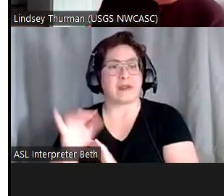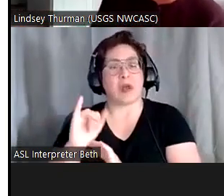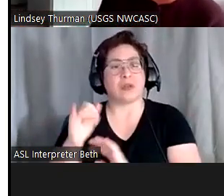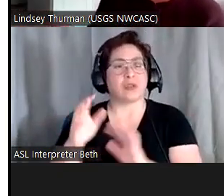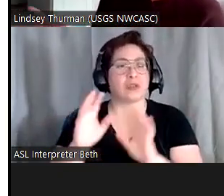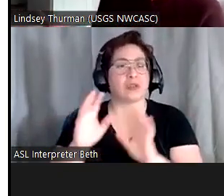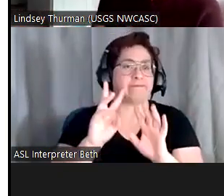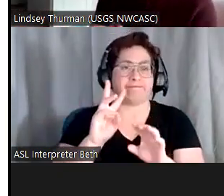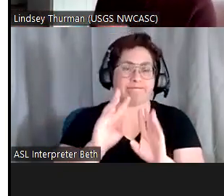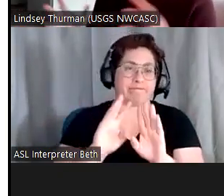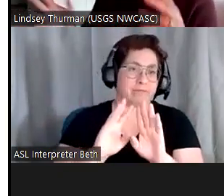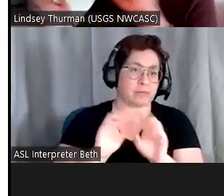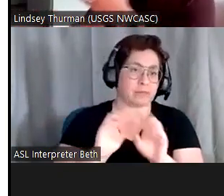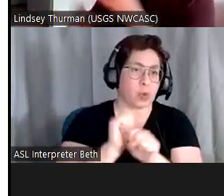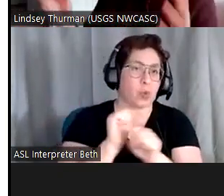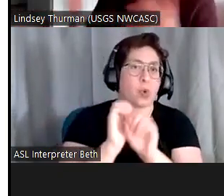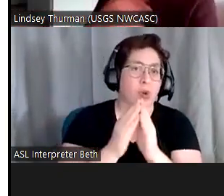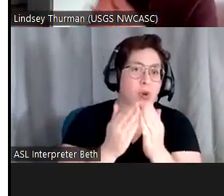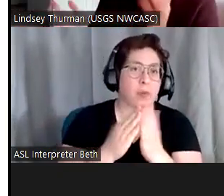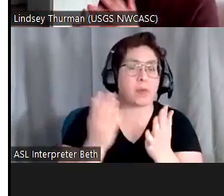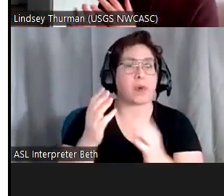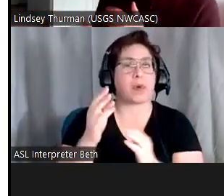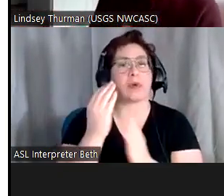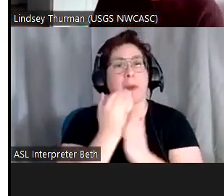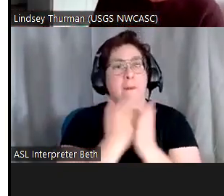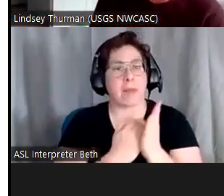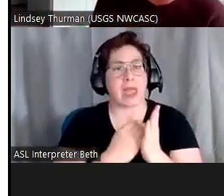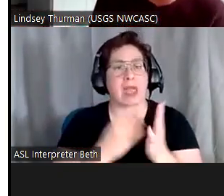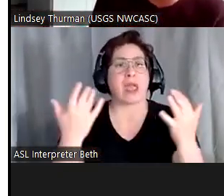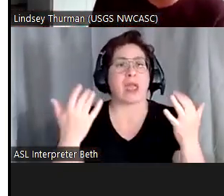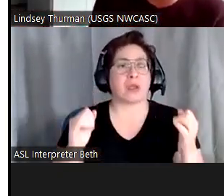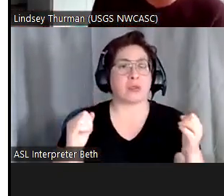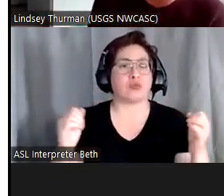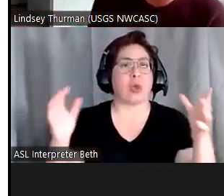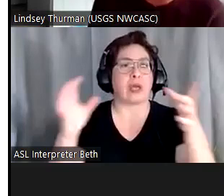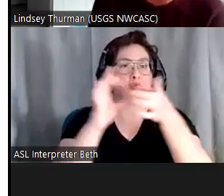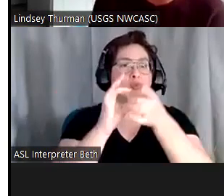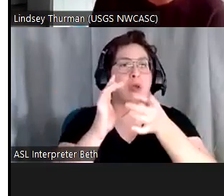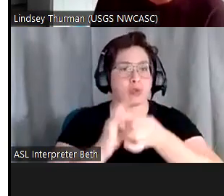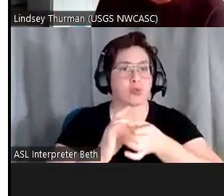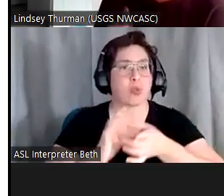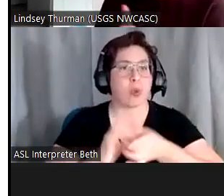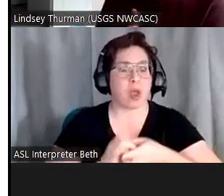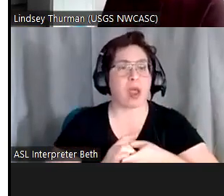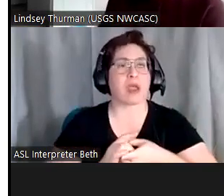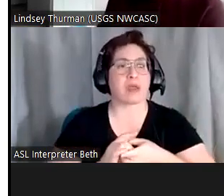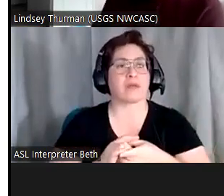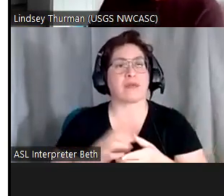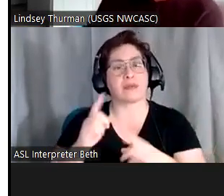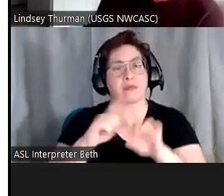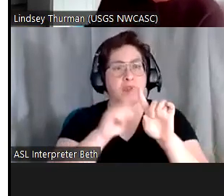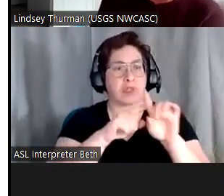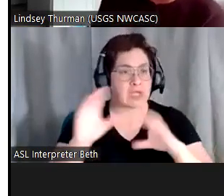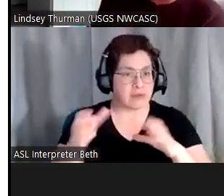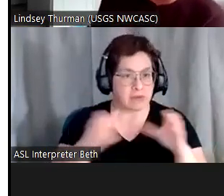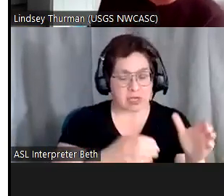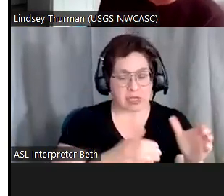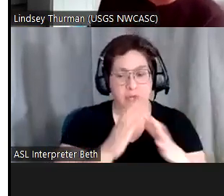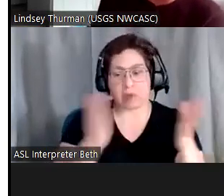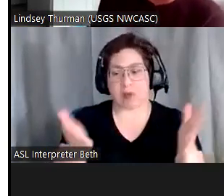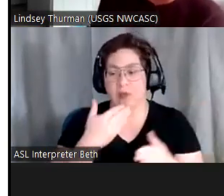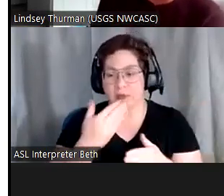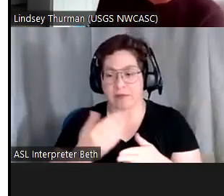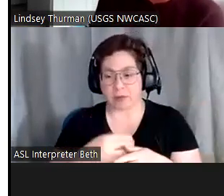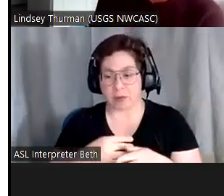and menu that will be trying to cross-reference and integrate using some case studies of grassland species. So there's a lot of good to come out of